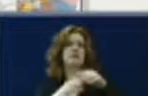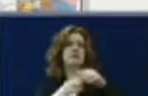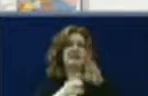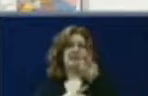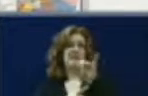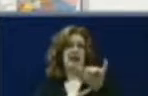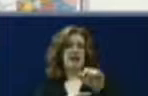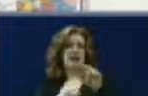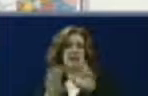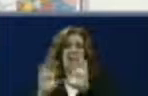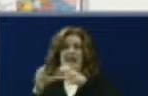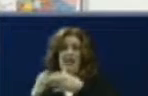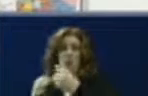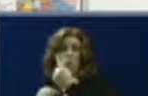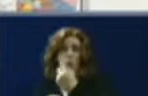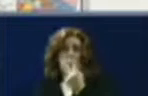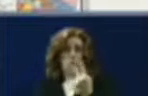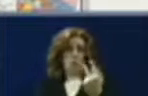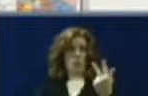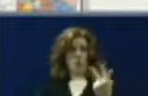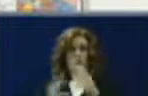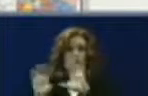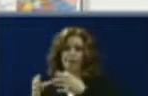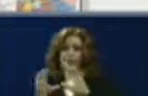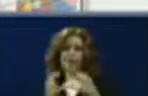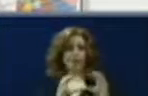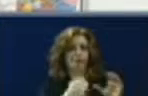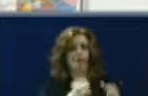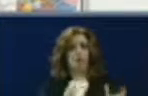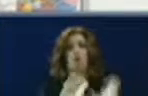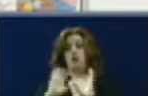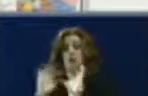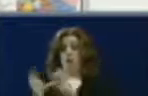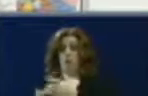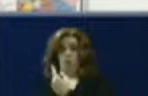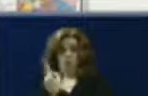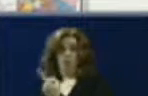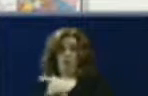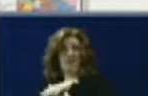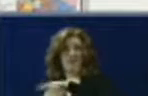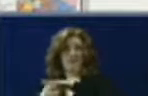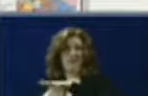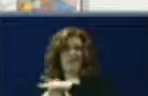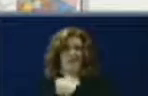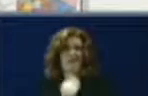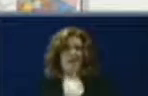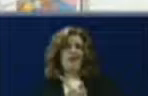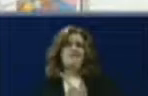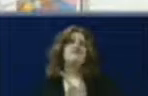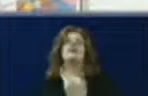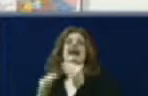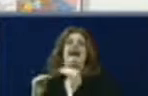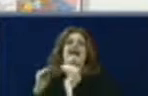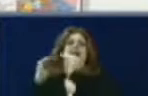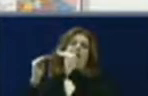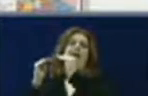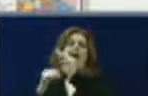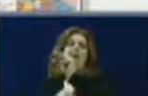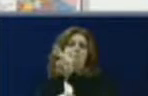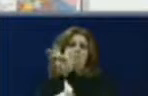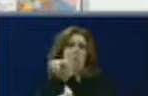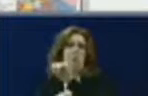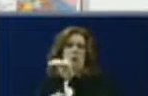census blocks, which category 1 would be those areas that have higher minority,